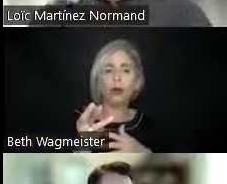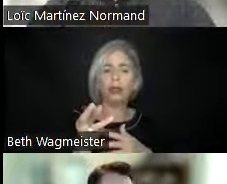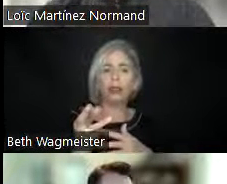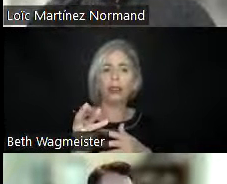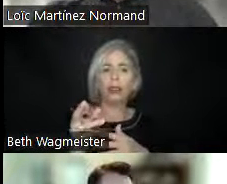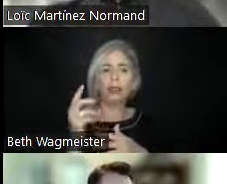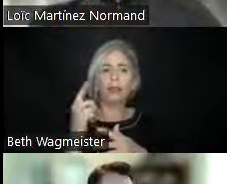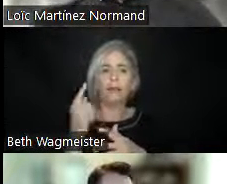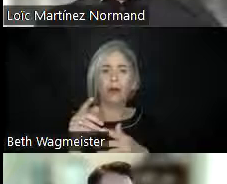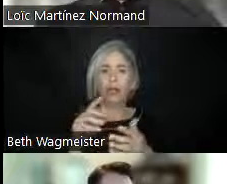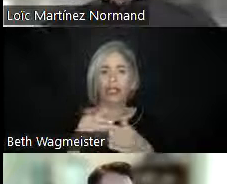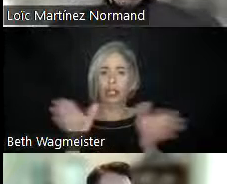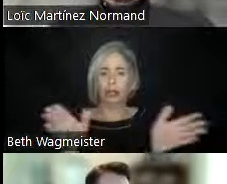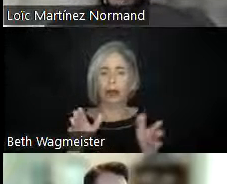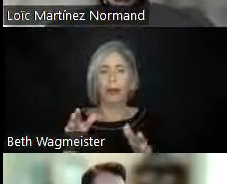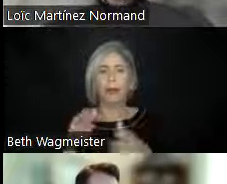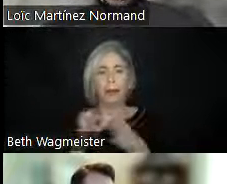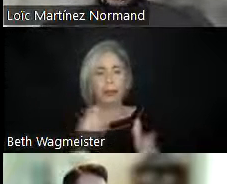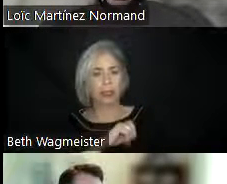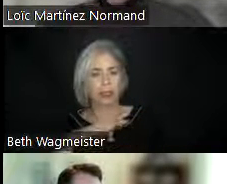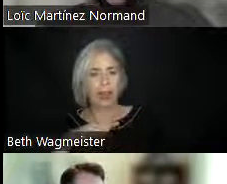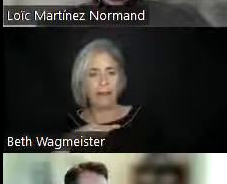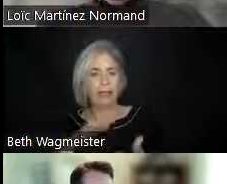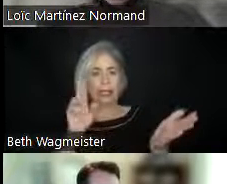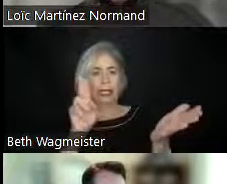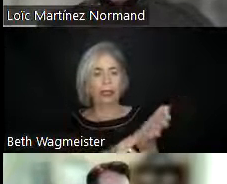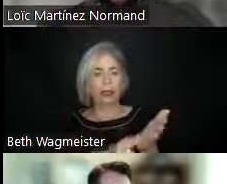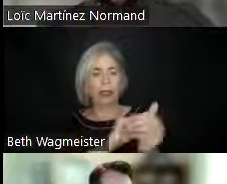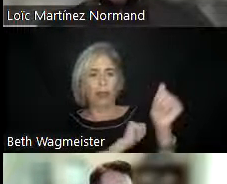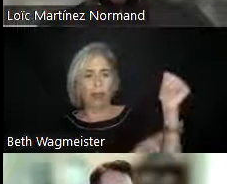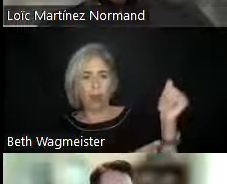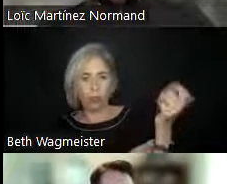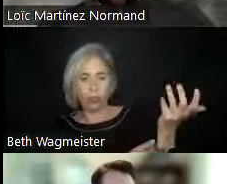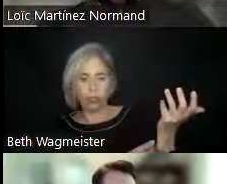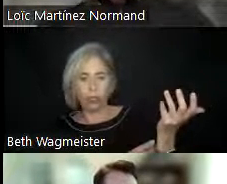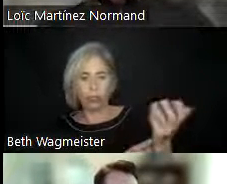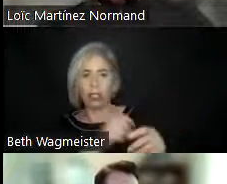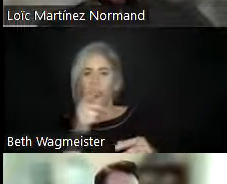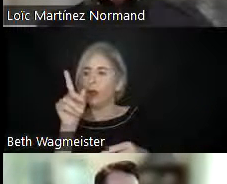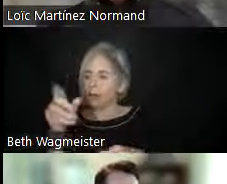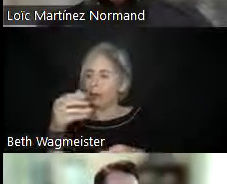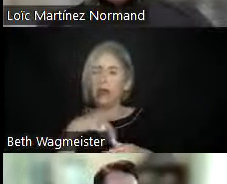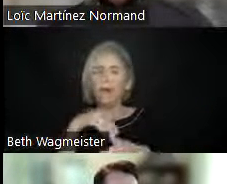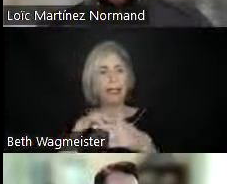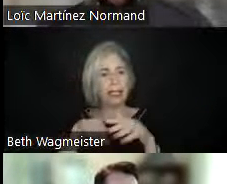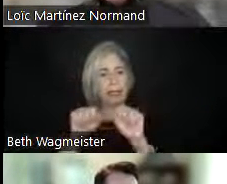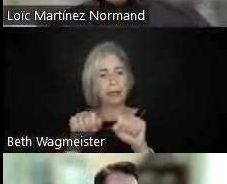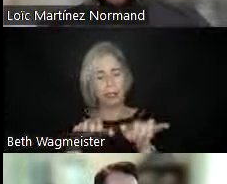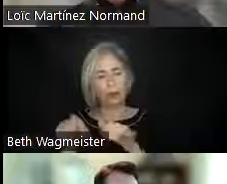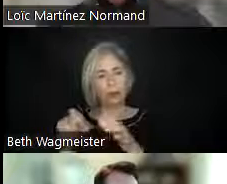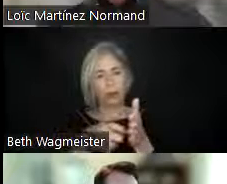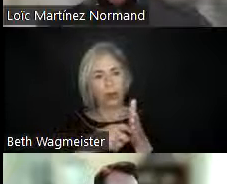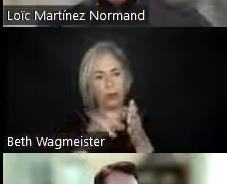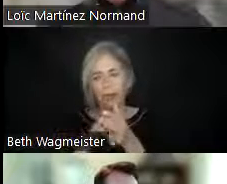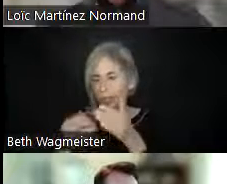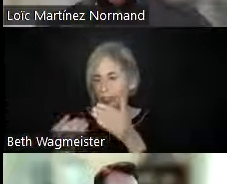this is important because not only externally, but also staff can have accessibility requirements. That's good. And that's rather new as well to